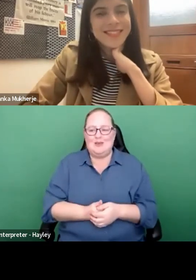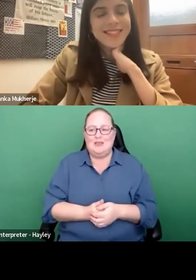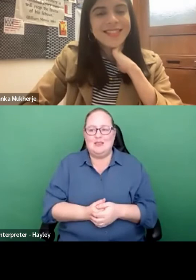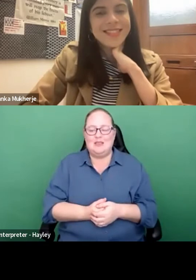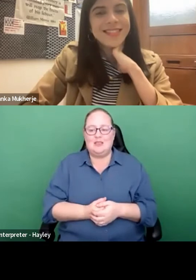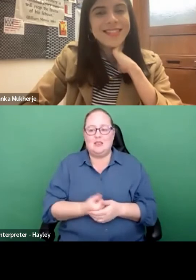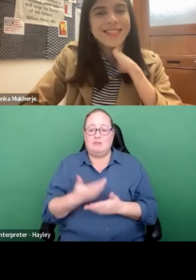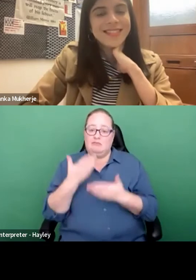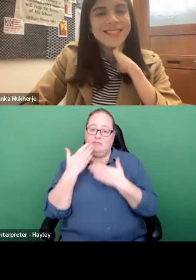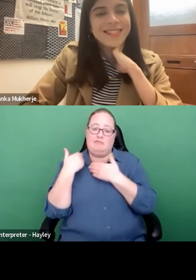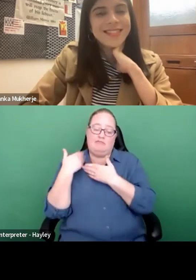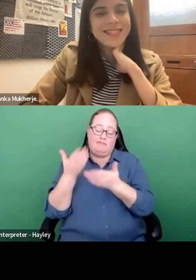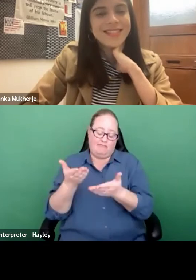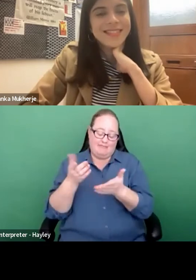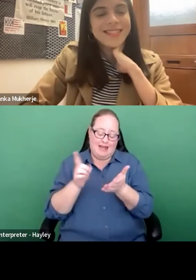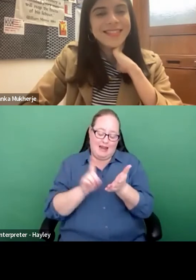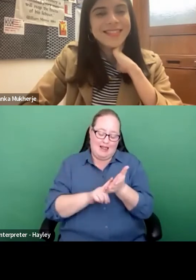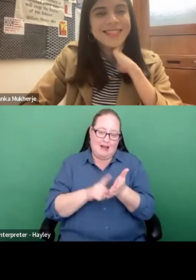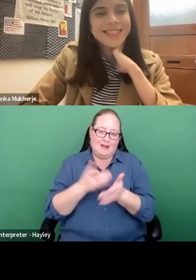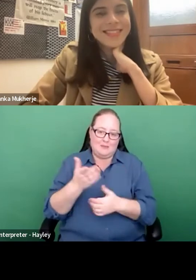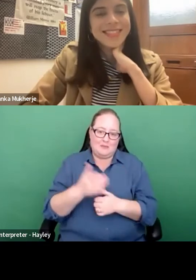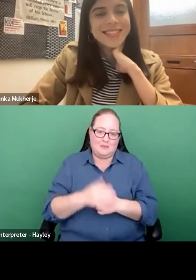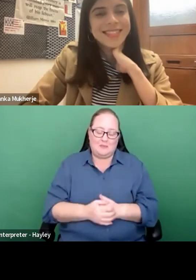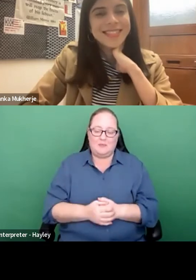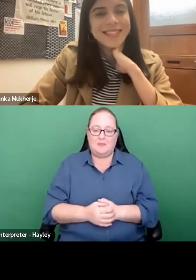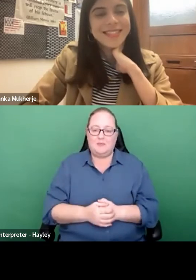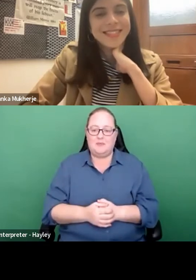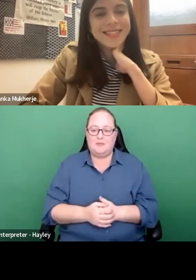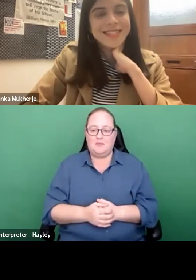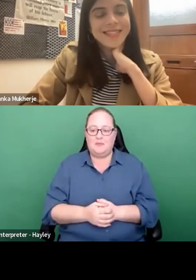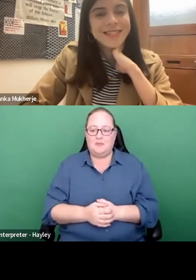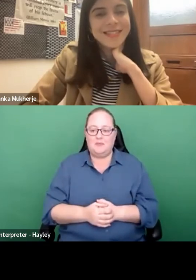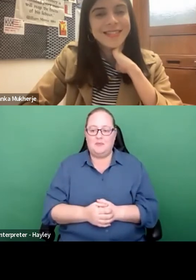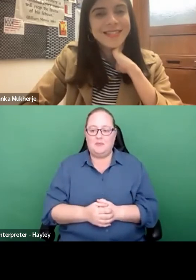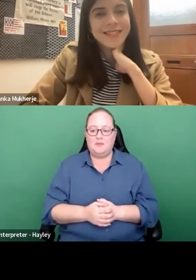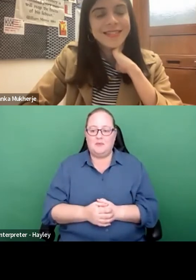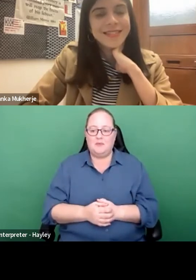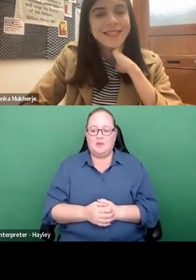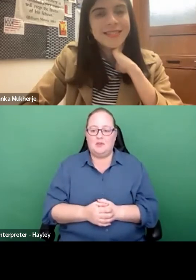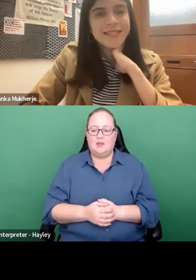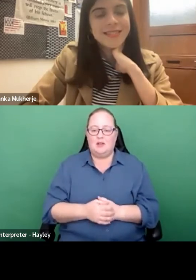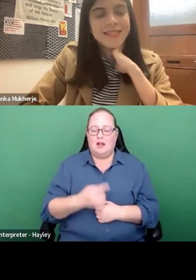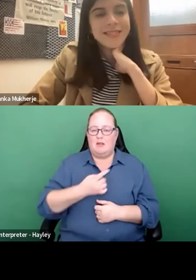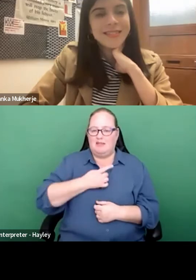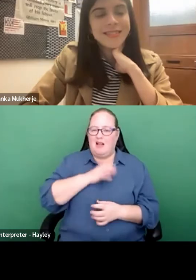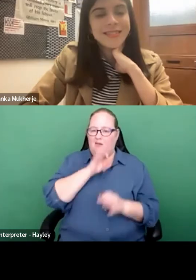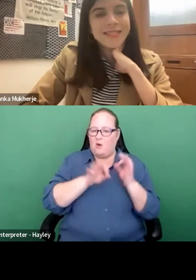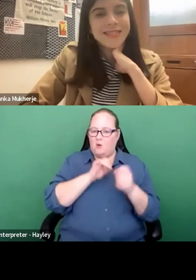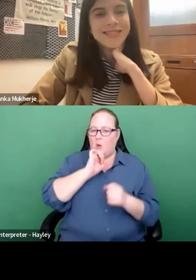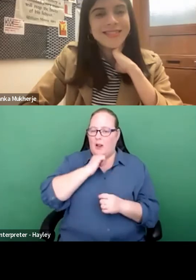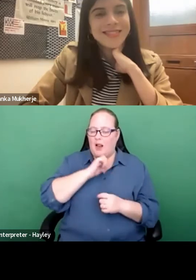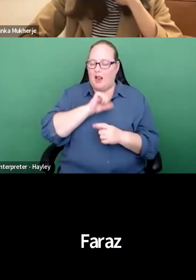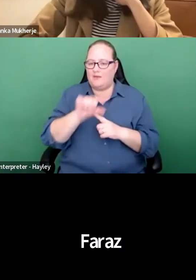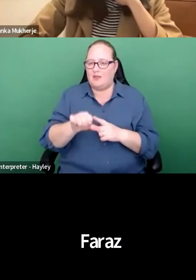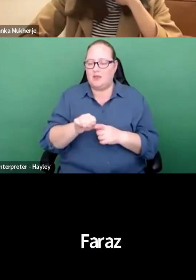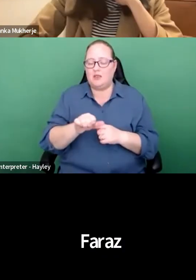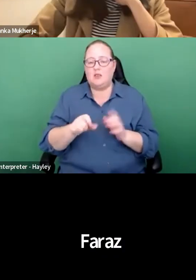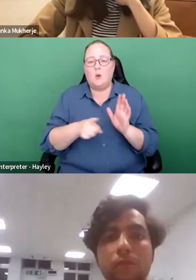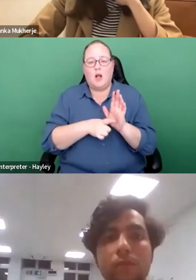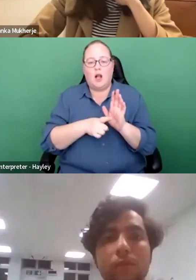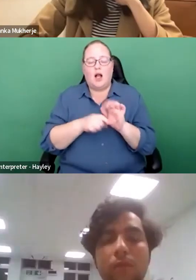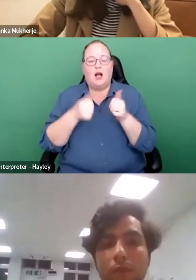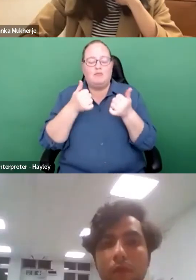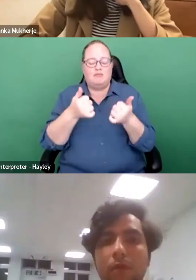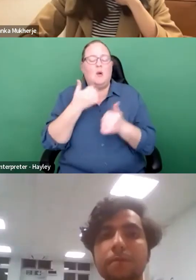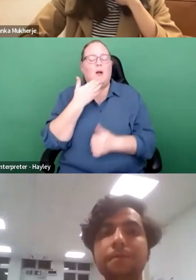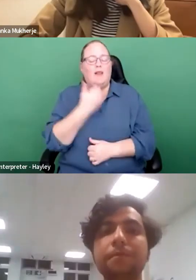I'll give the floor to you, Leanne Freeman, and then maybe ask a couple of questions myself. Leanne. Cool. Thanks, Alpa, and thanks